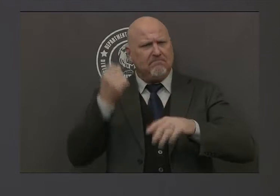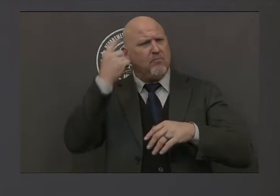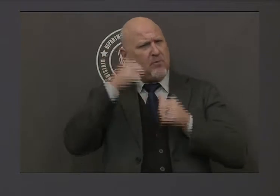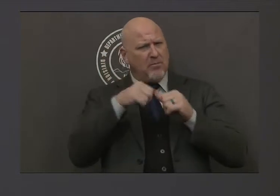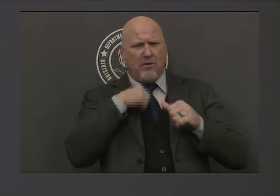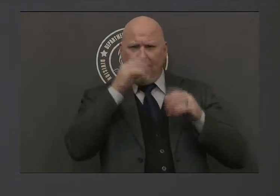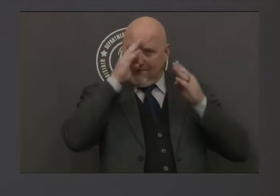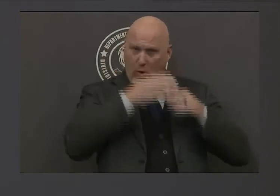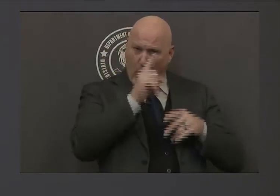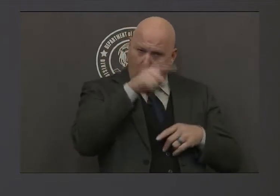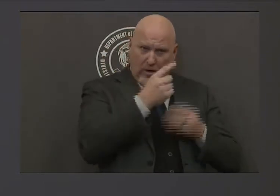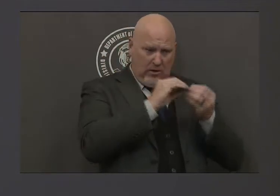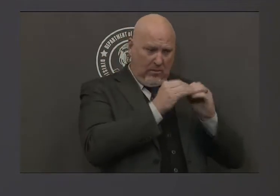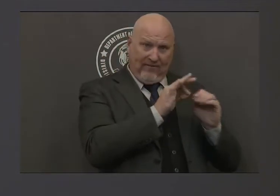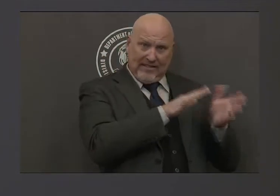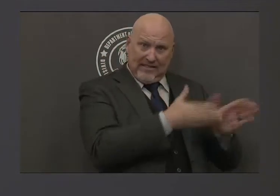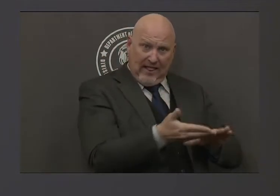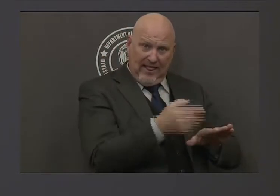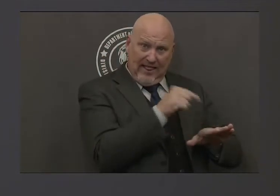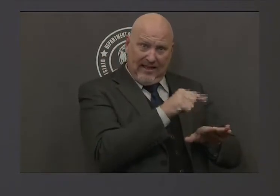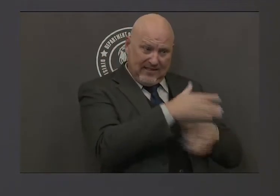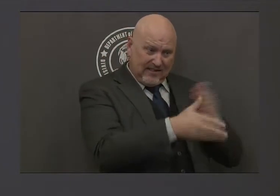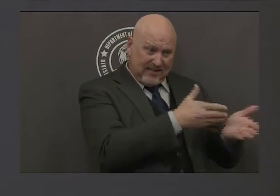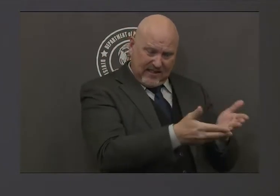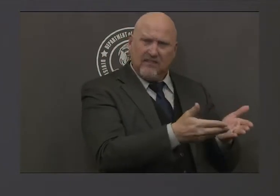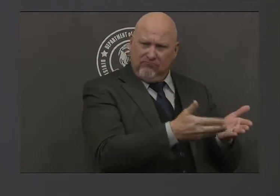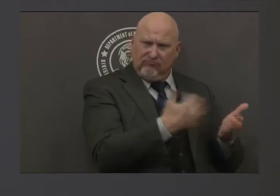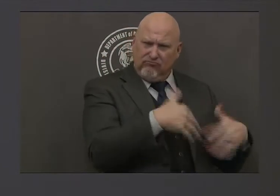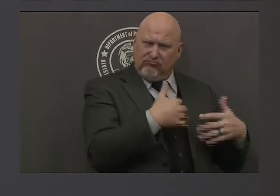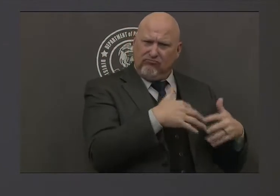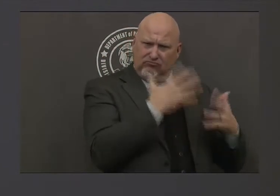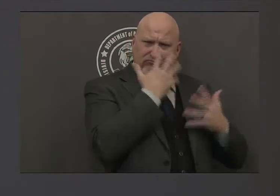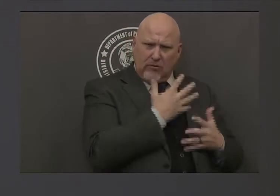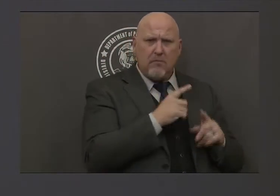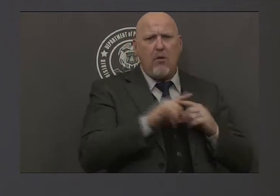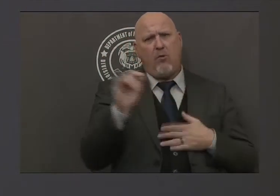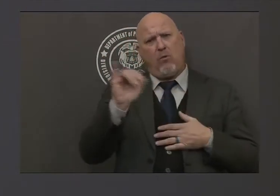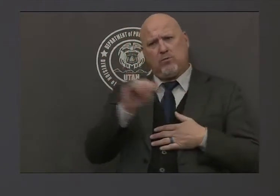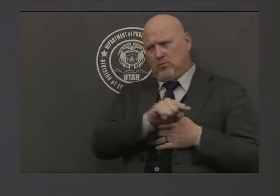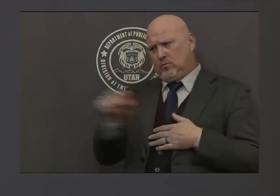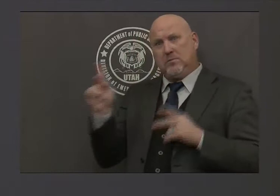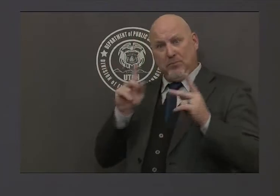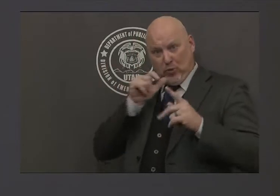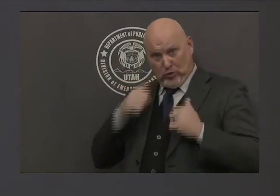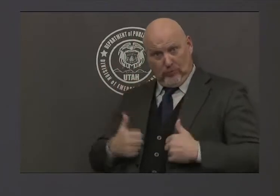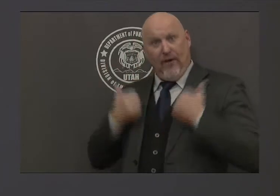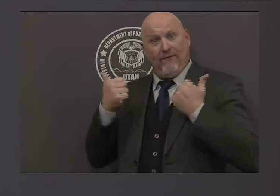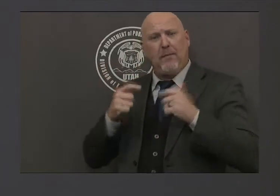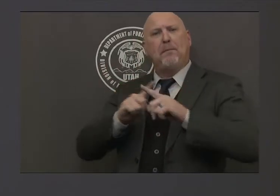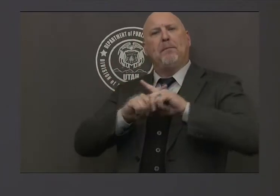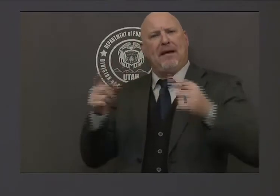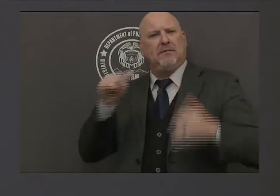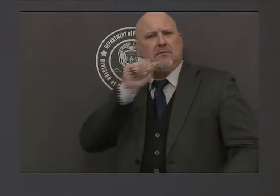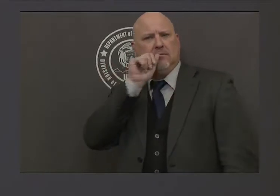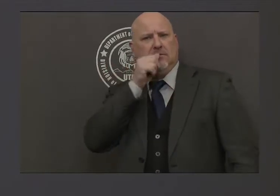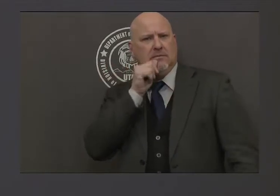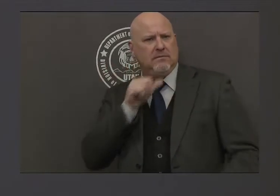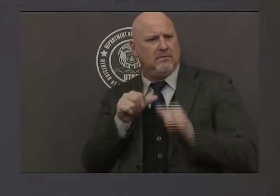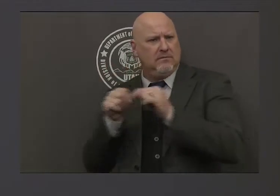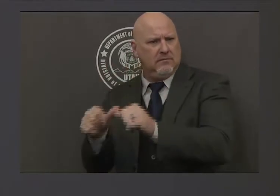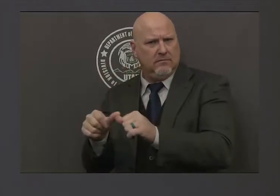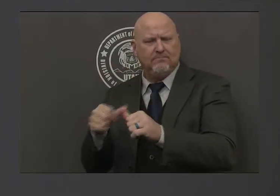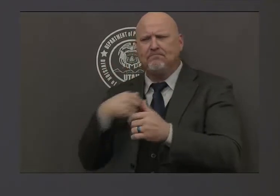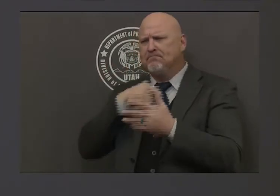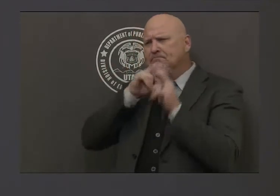health. We talked about the long haulers that have significant challenges to their health, loss of sense